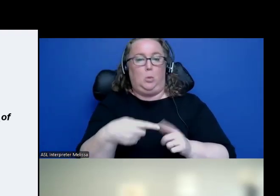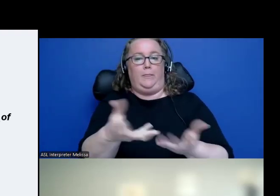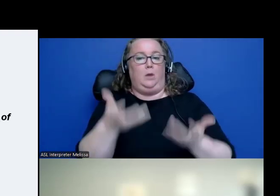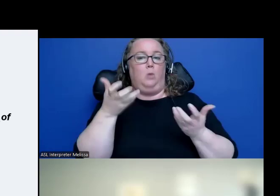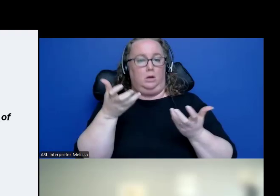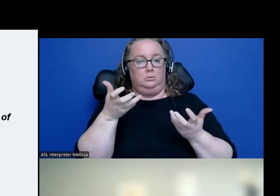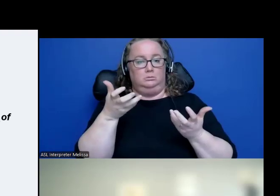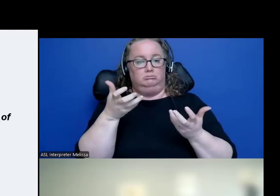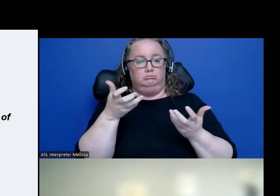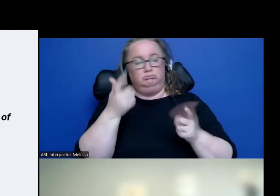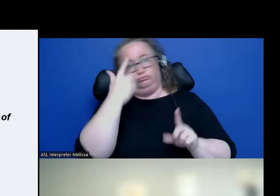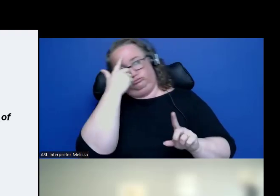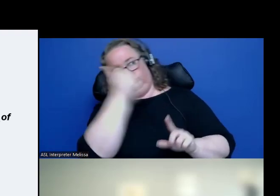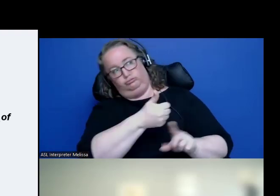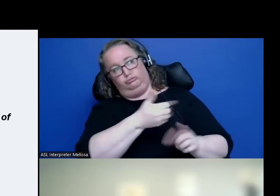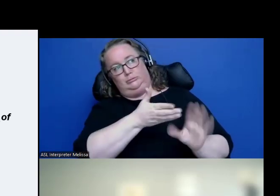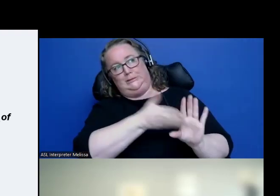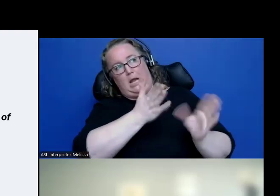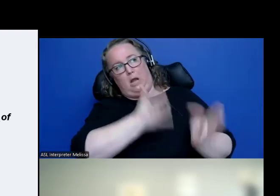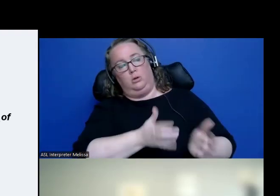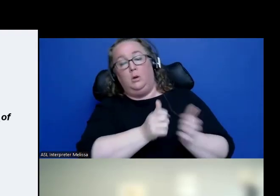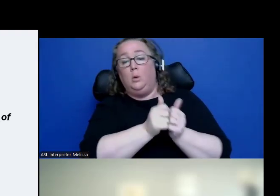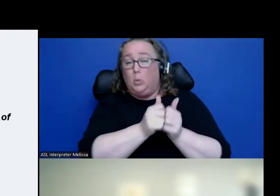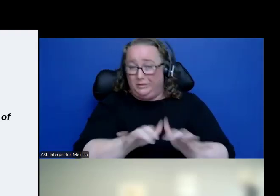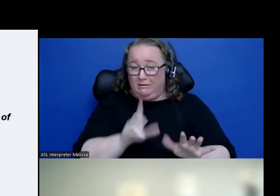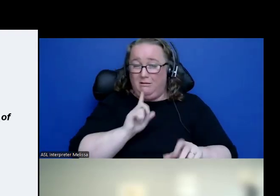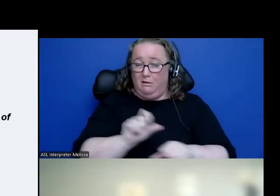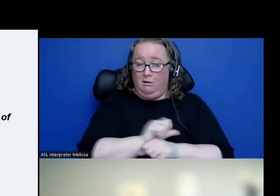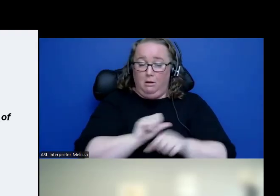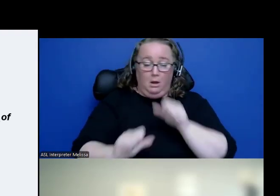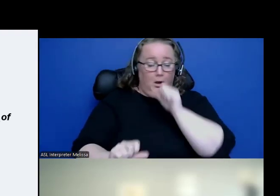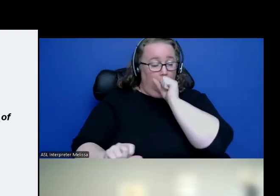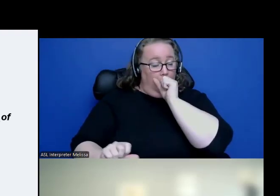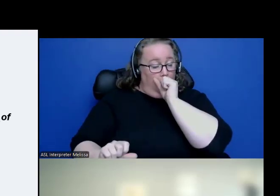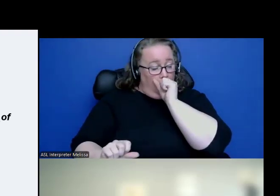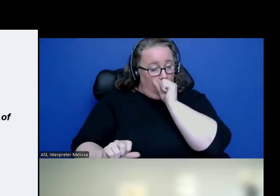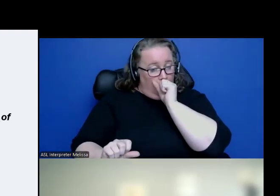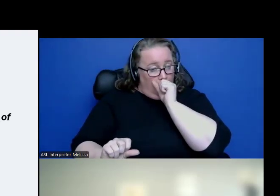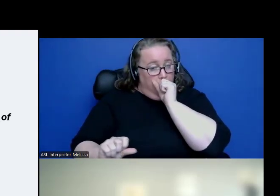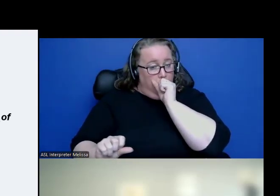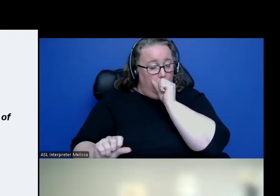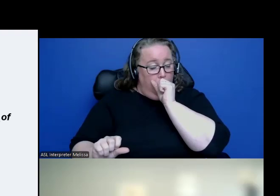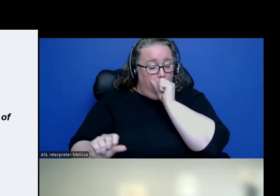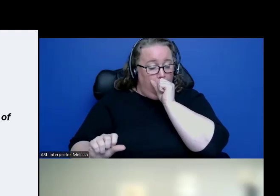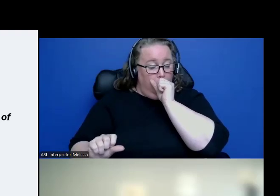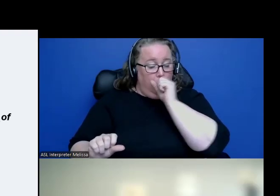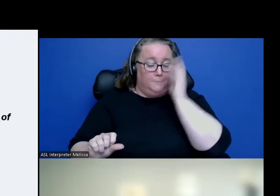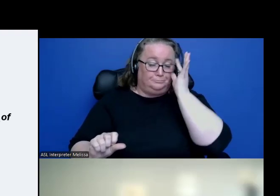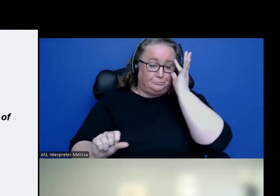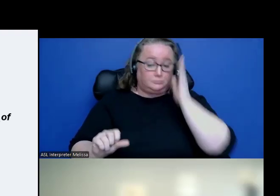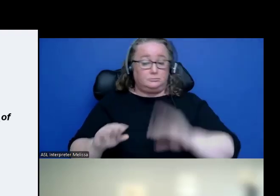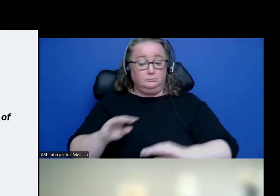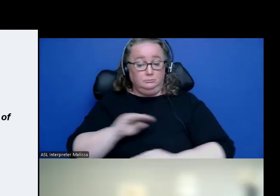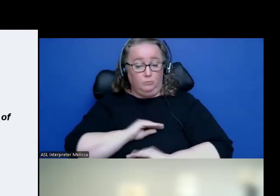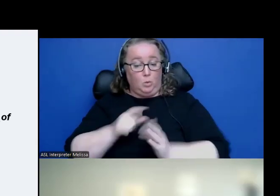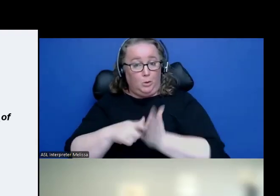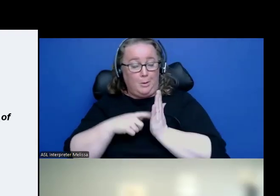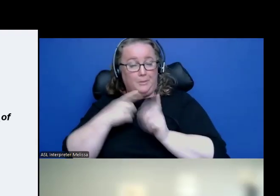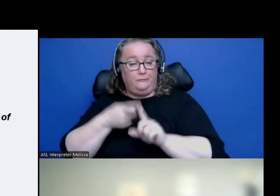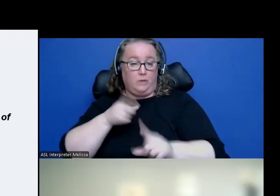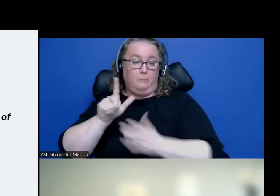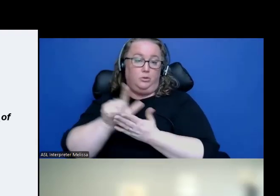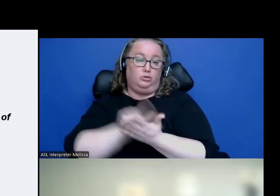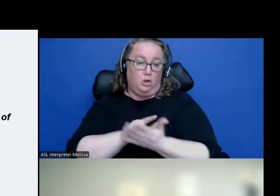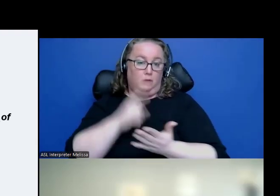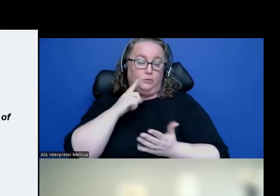discretion of the psychiatrist, without having to meet the clear requirements of the law for